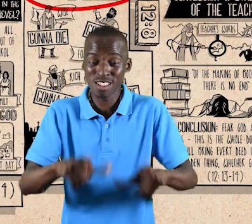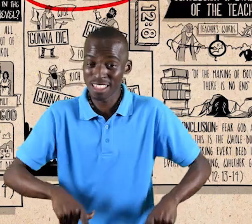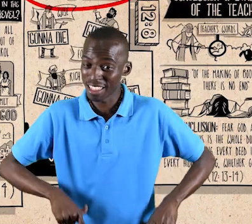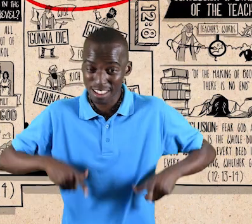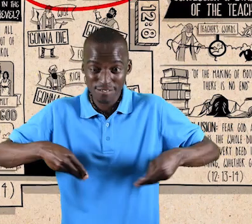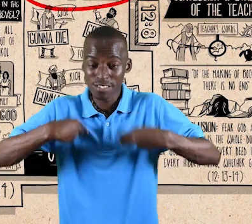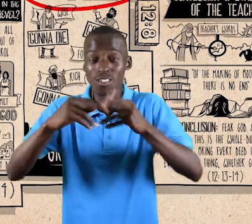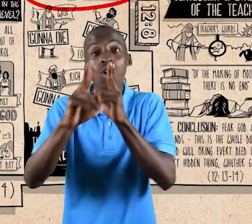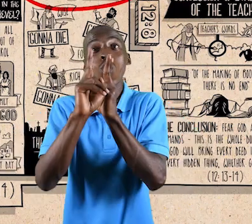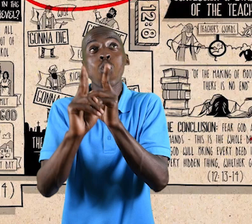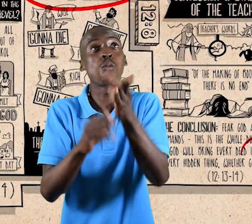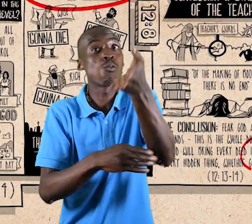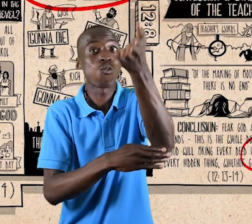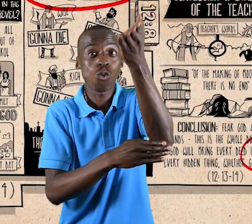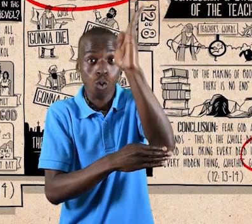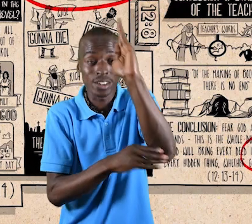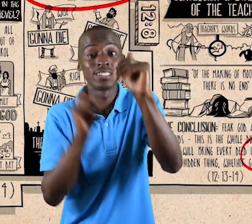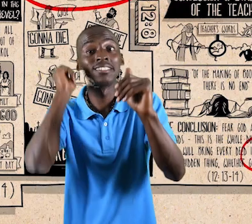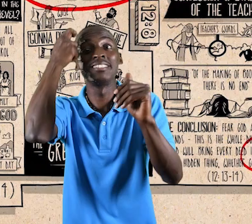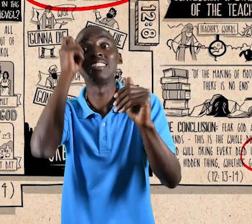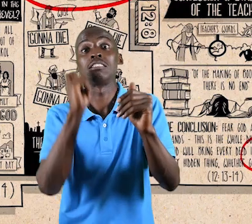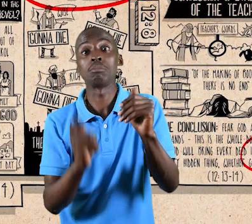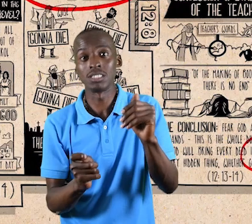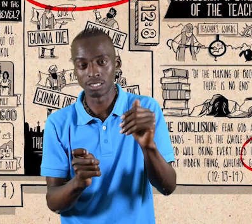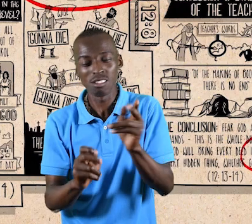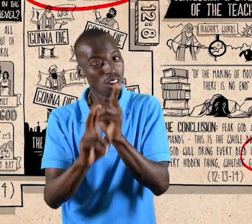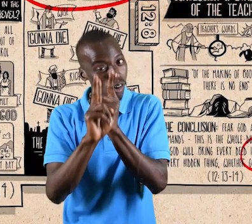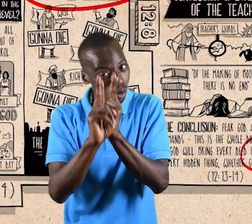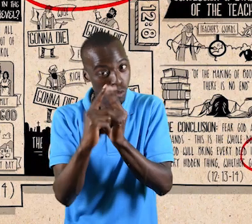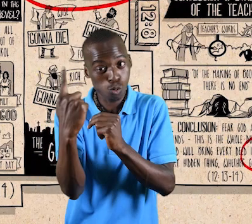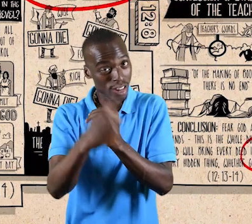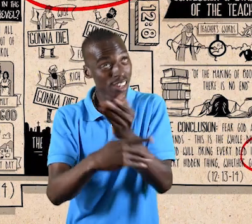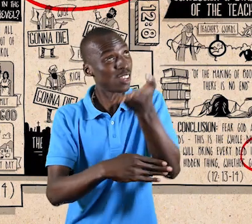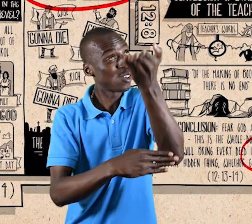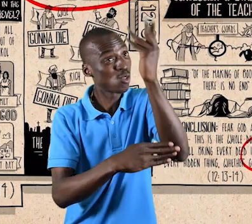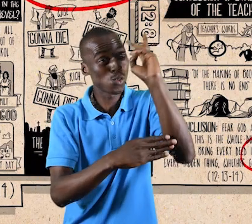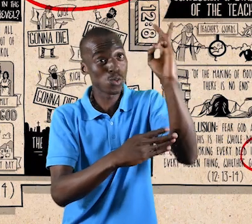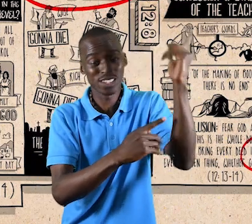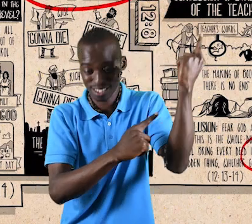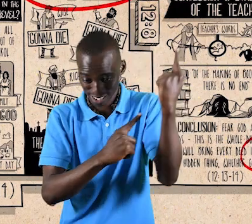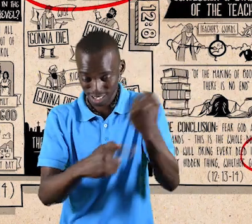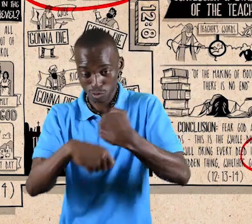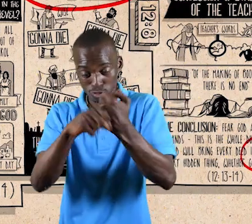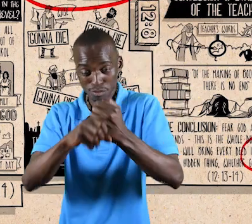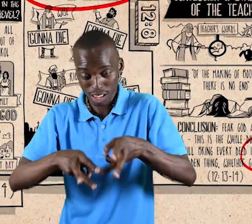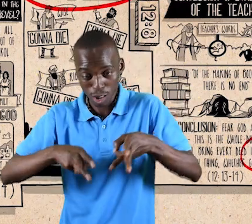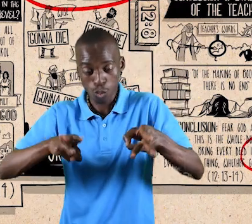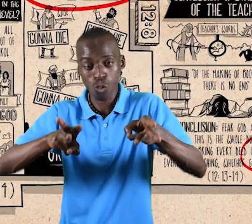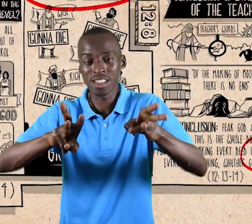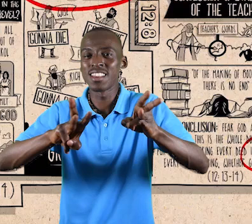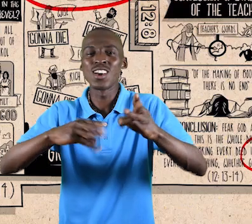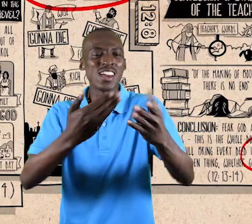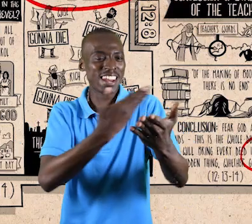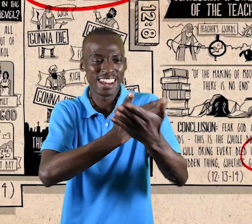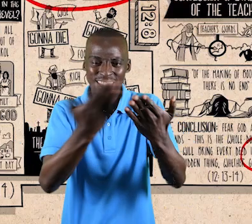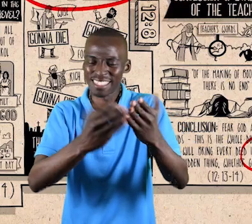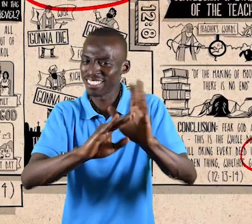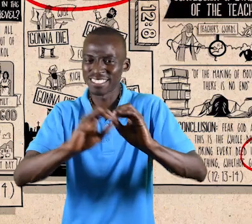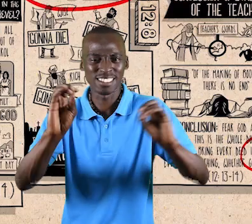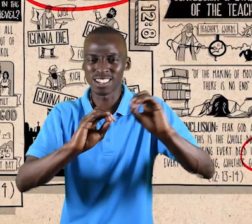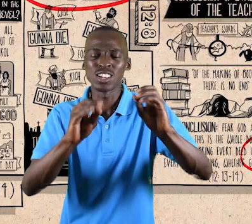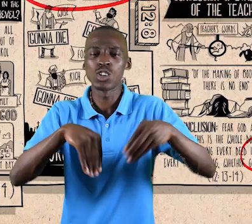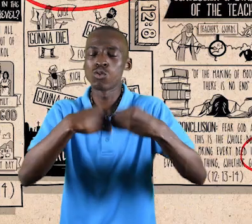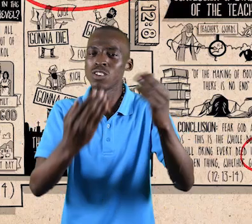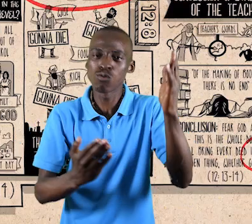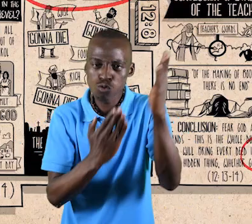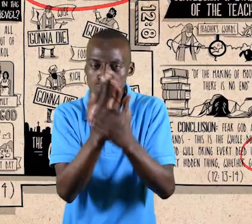the hope of God's judgment, the hope that one day God will clear away all of the hevel and bring true justice to our